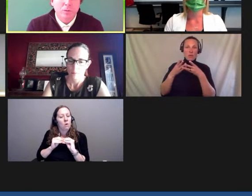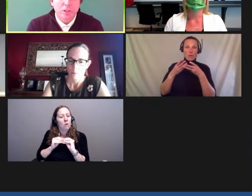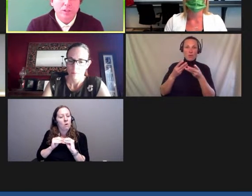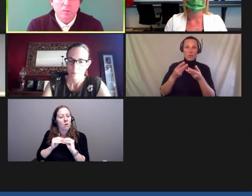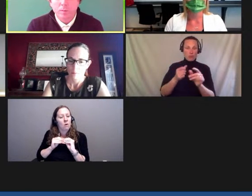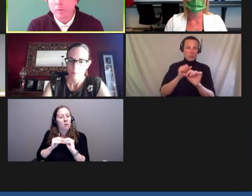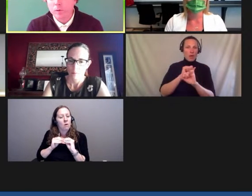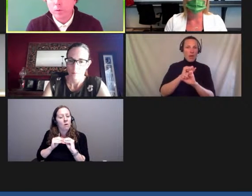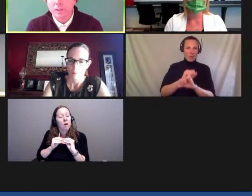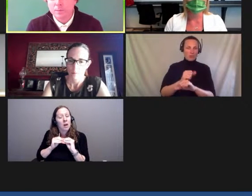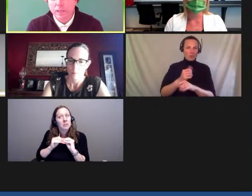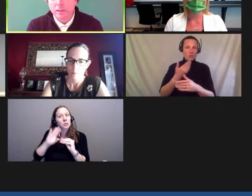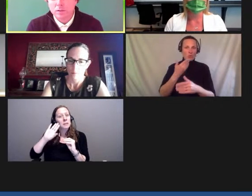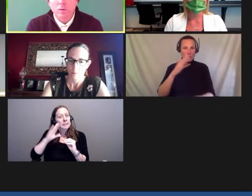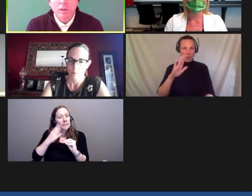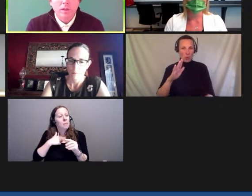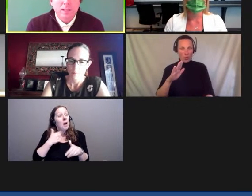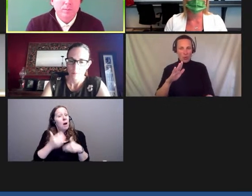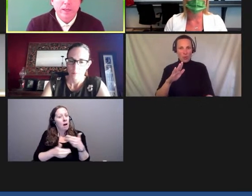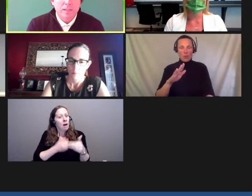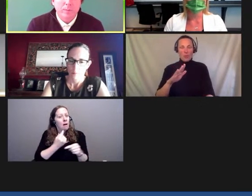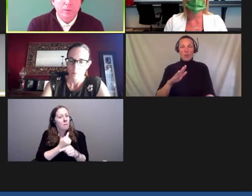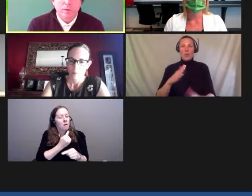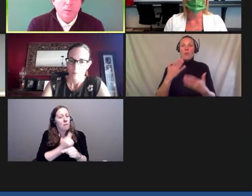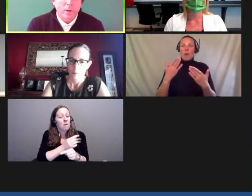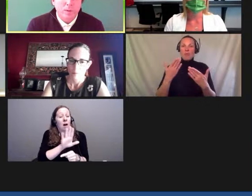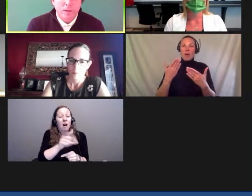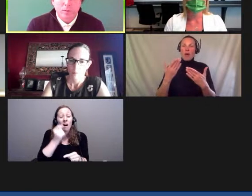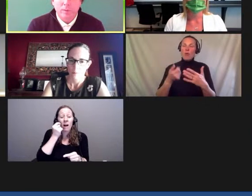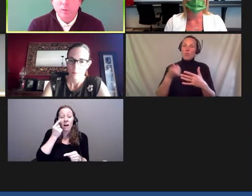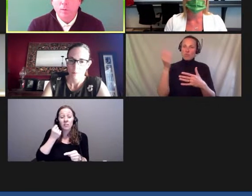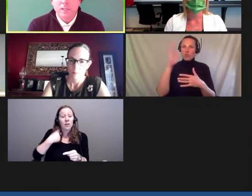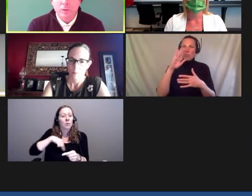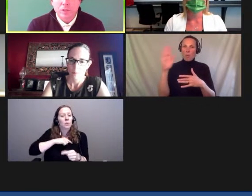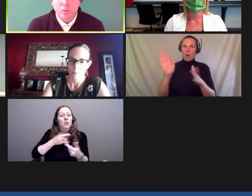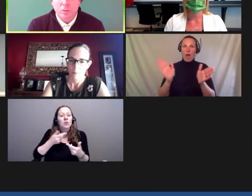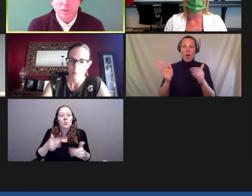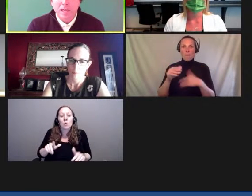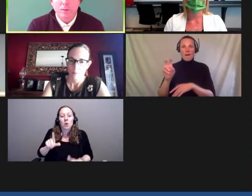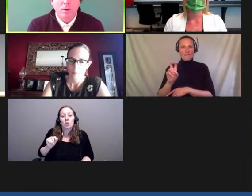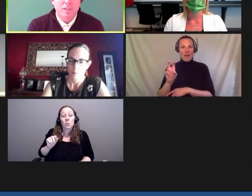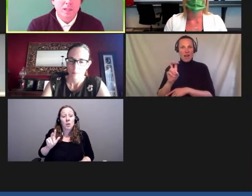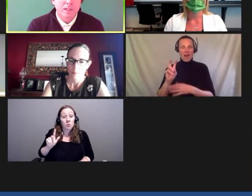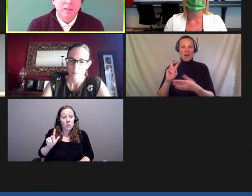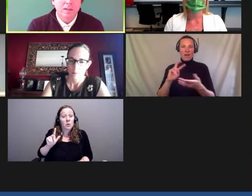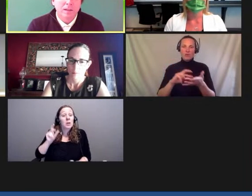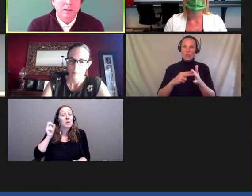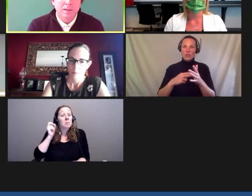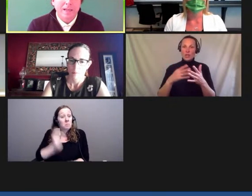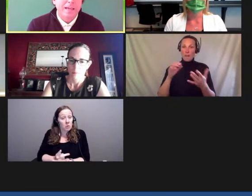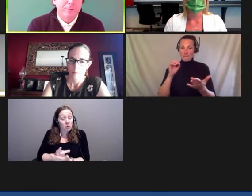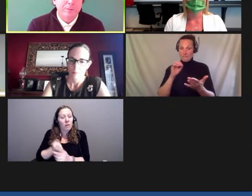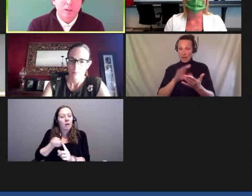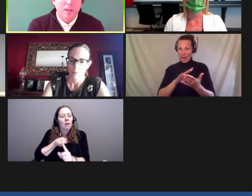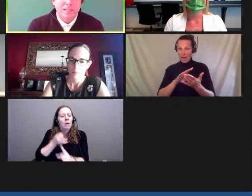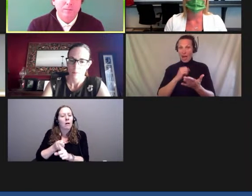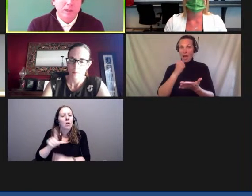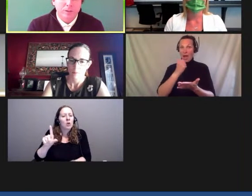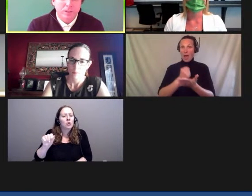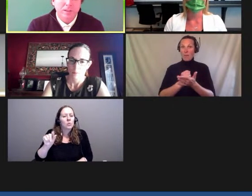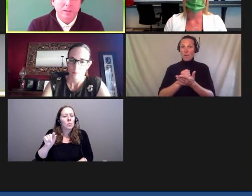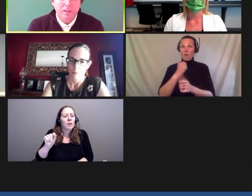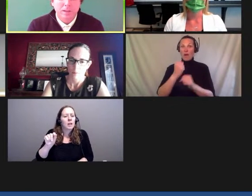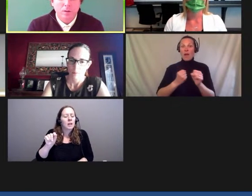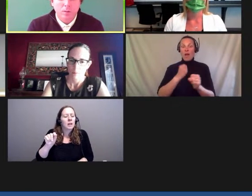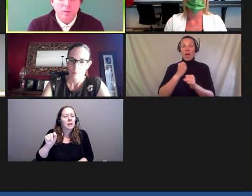a situation where we're reviewing this plan. So this plan gets approved in 2023. We don't want a situation in 2028 where all of a sudden that landfill life hasn't